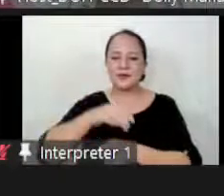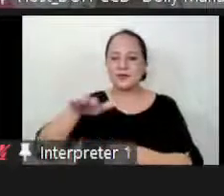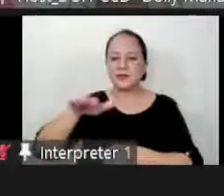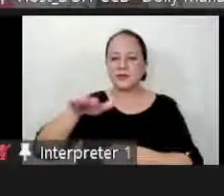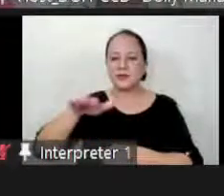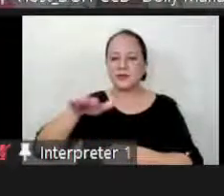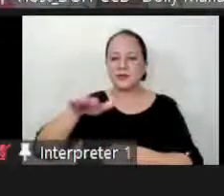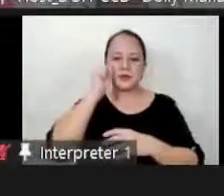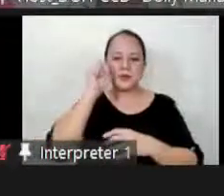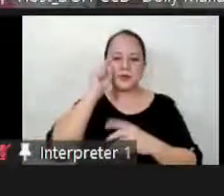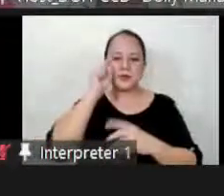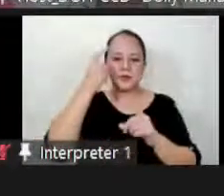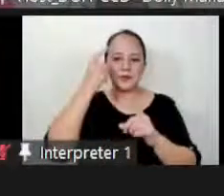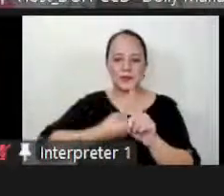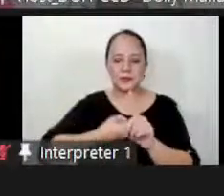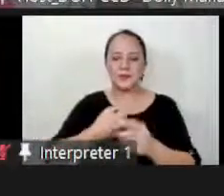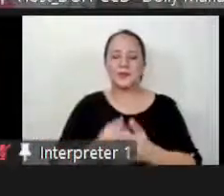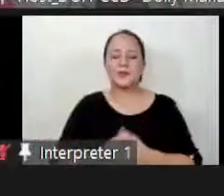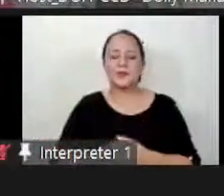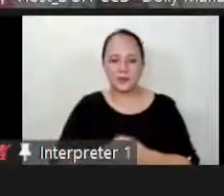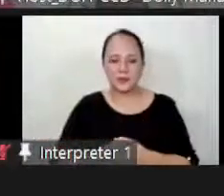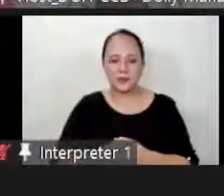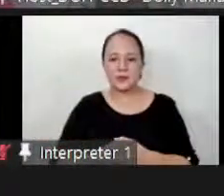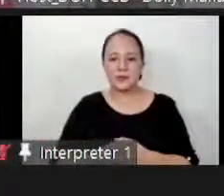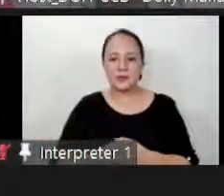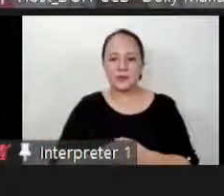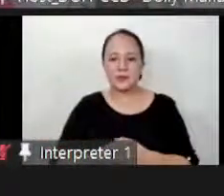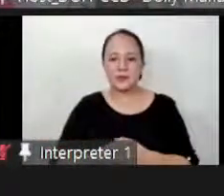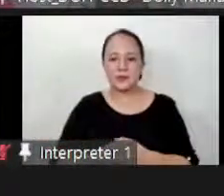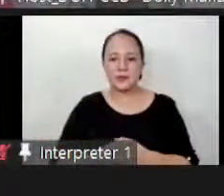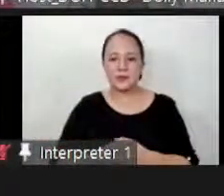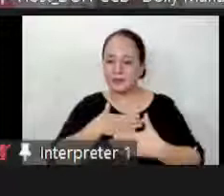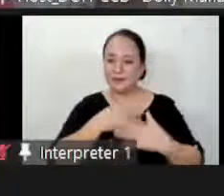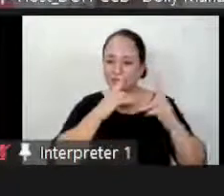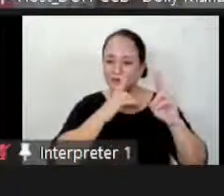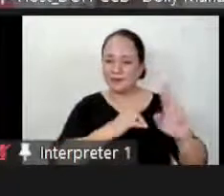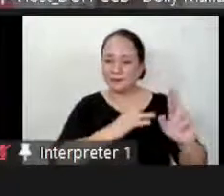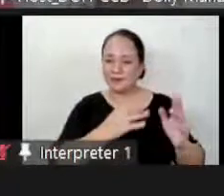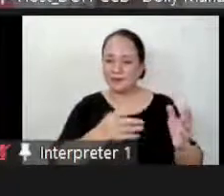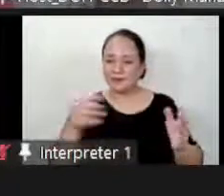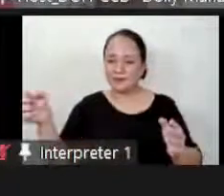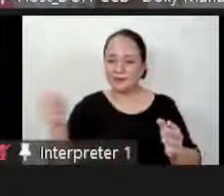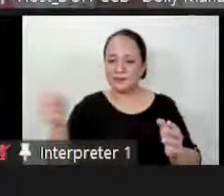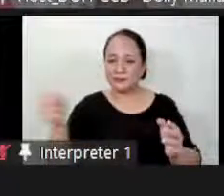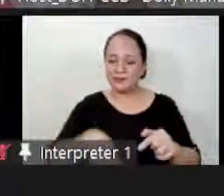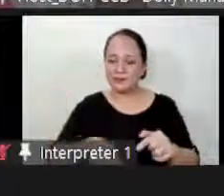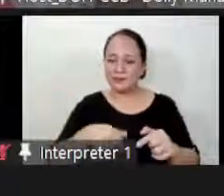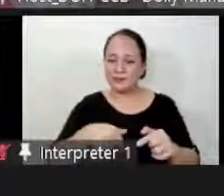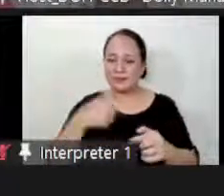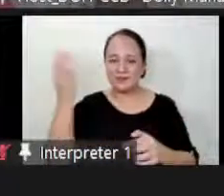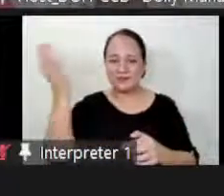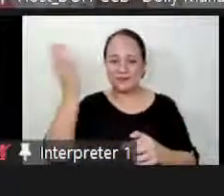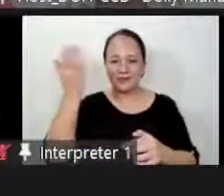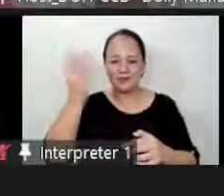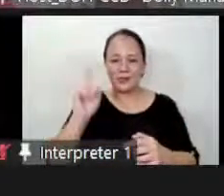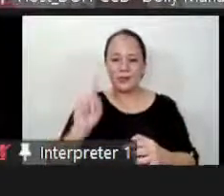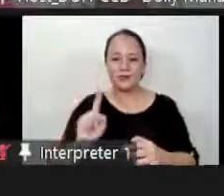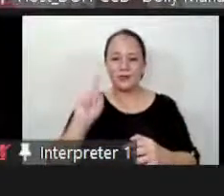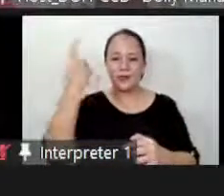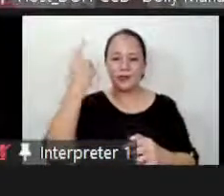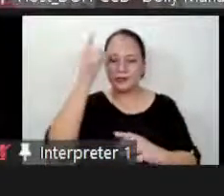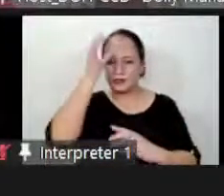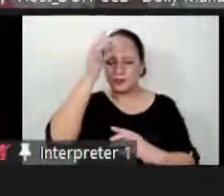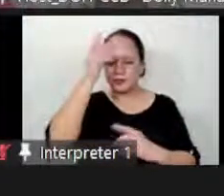Cancer Awareness Month. It is my pleasure and honor to be invited to speak on the occasion of the first